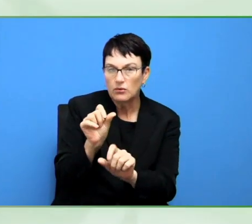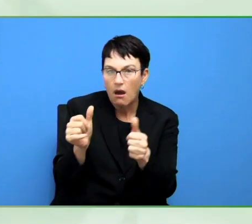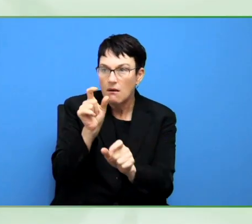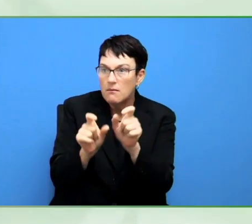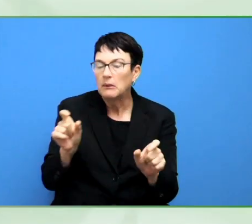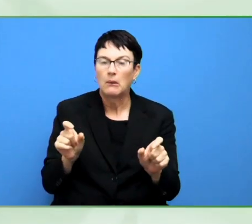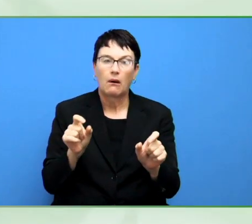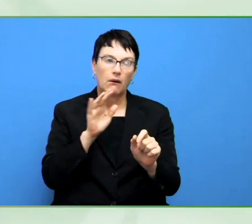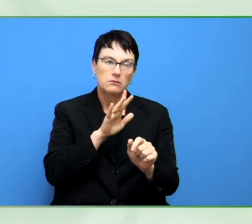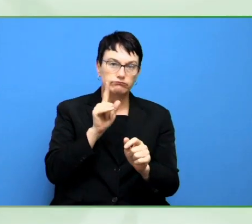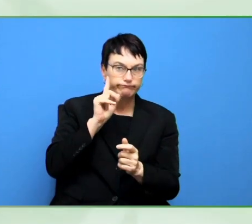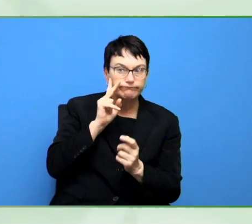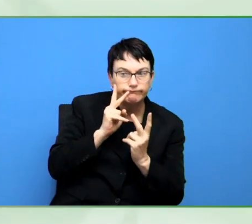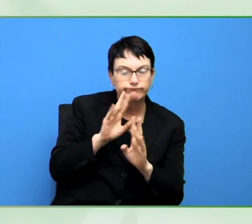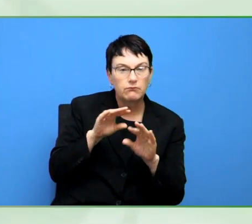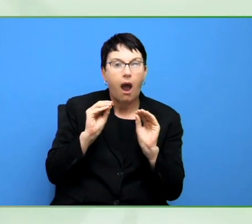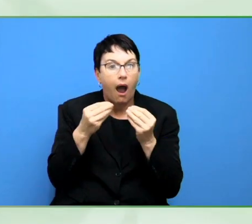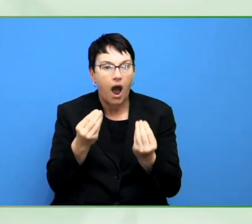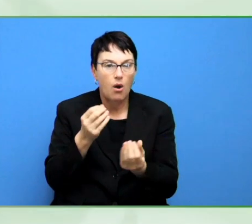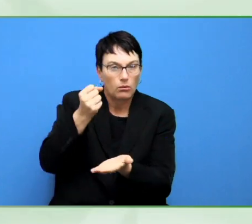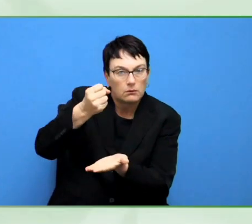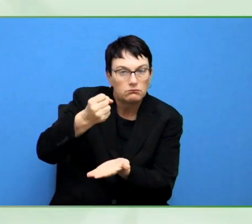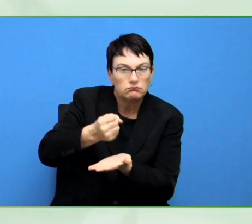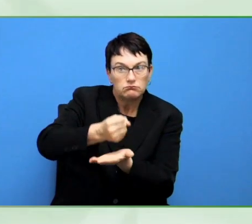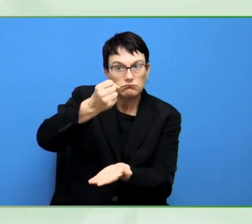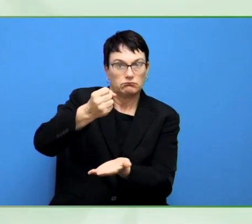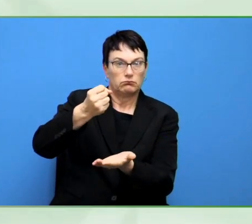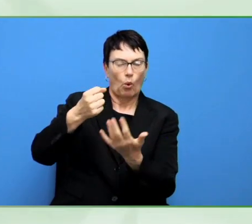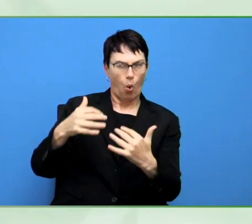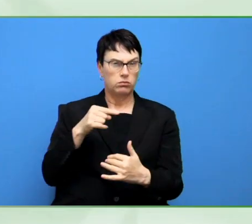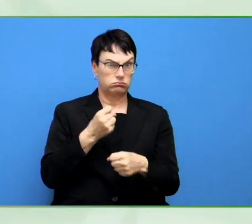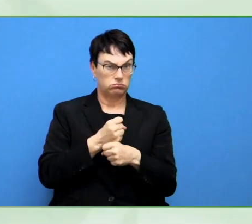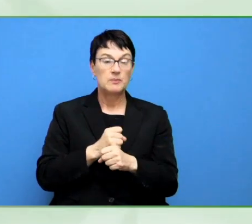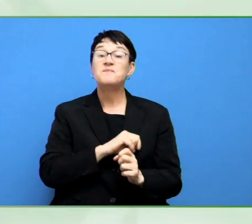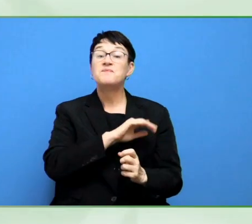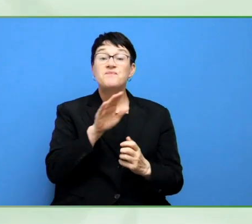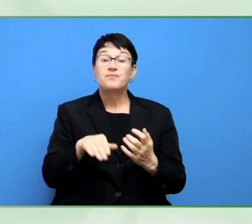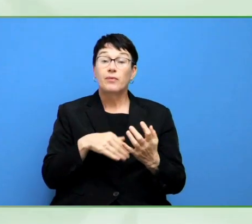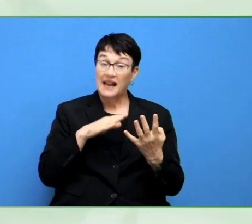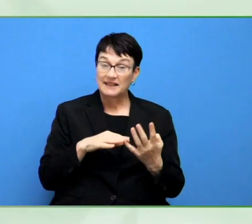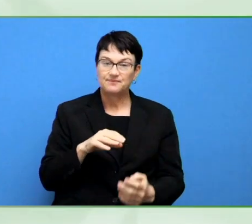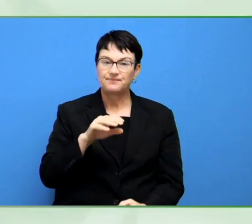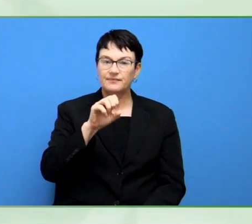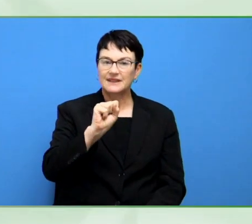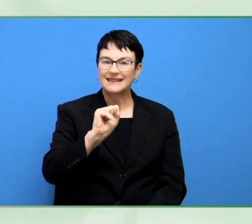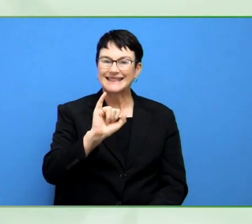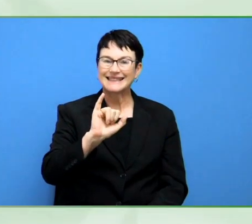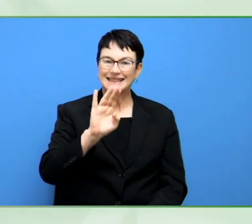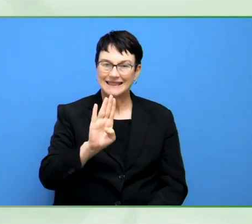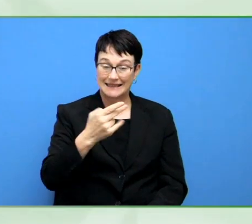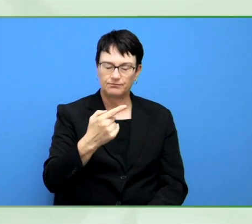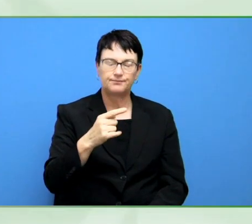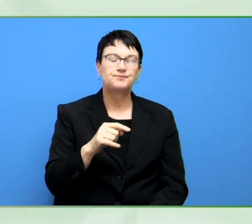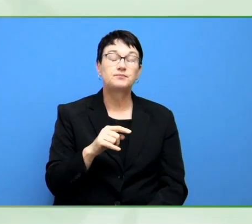from Norway, Sigbjørn Rosberg. If I'm not wrong, you're from the